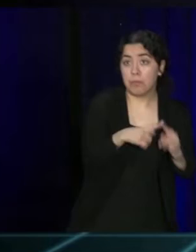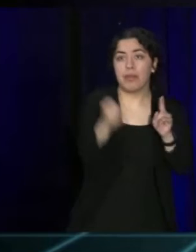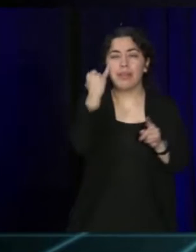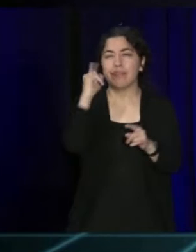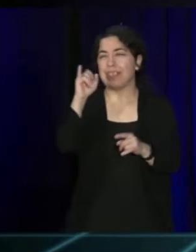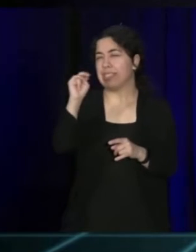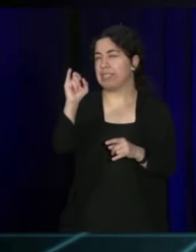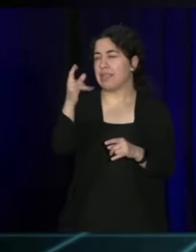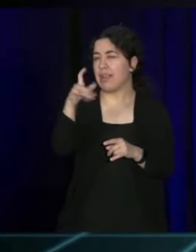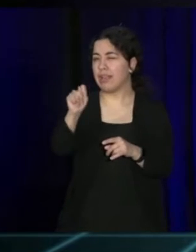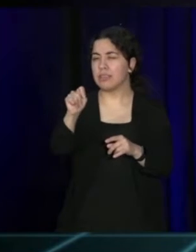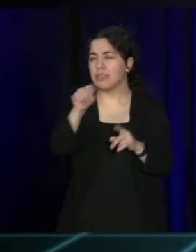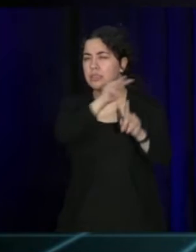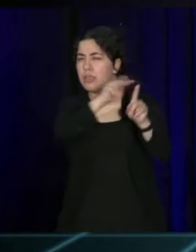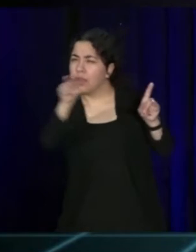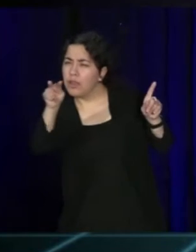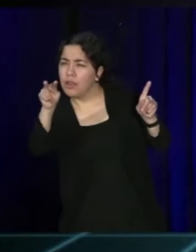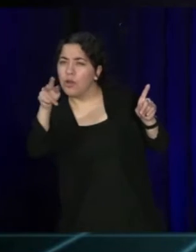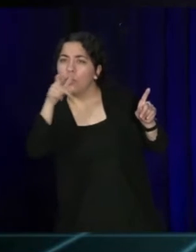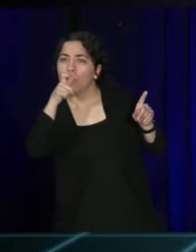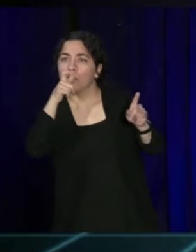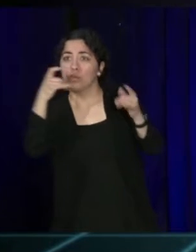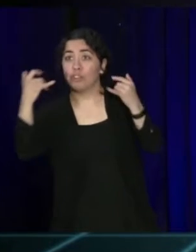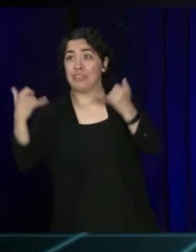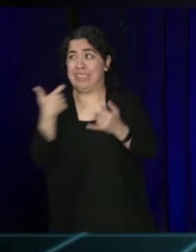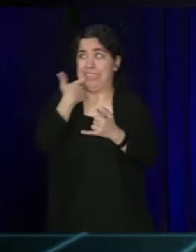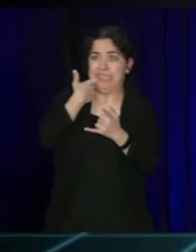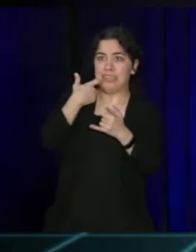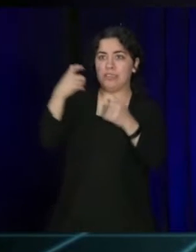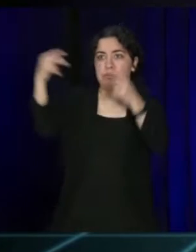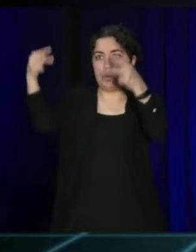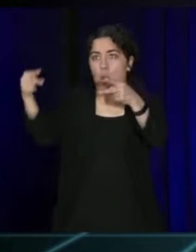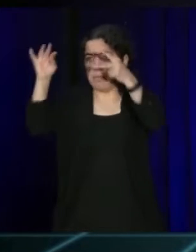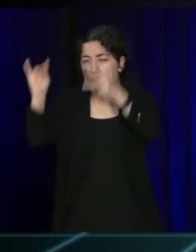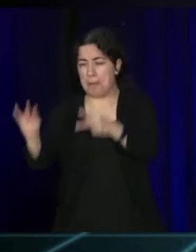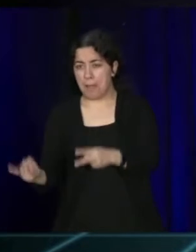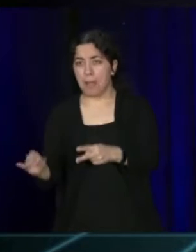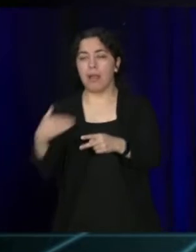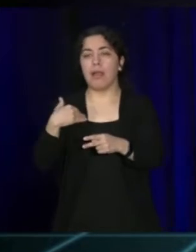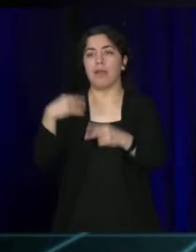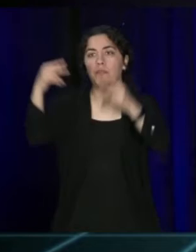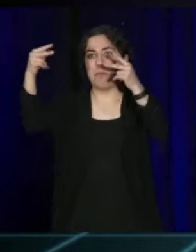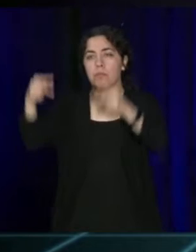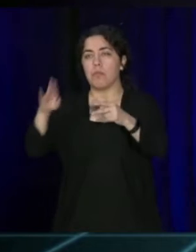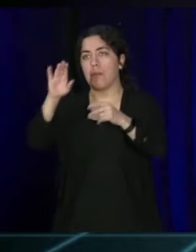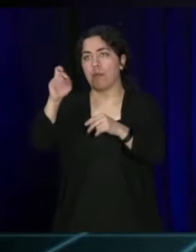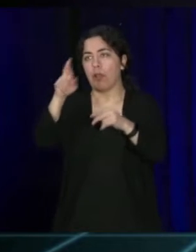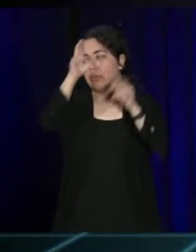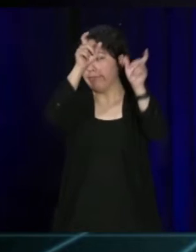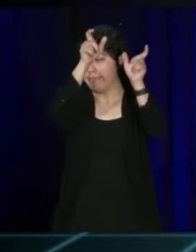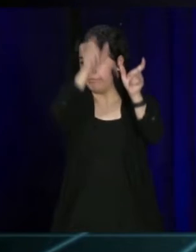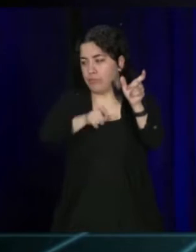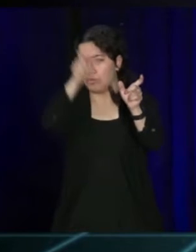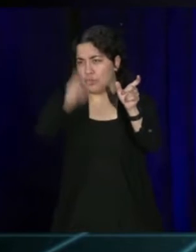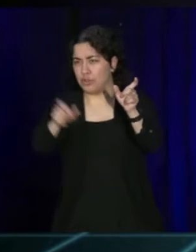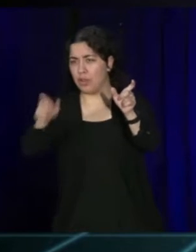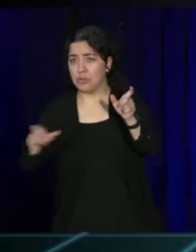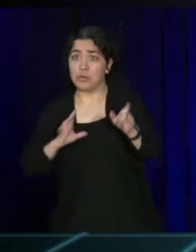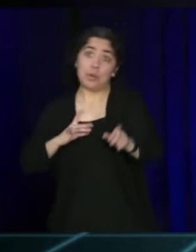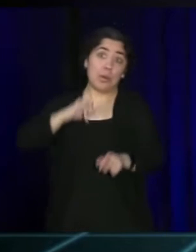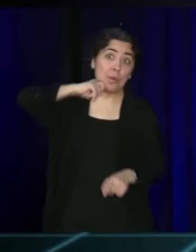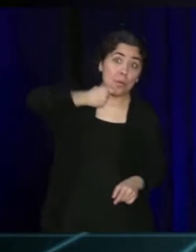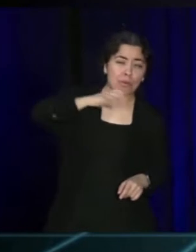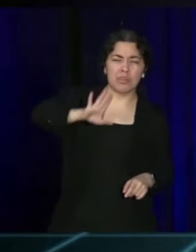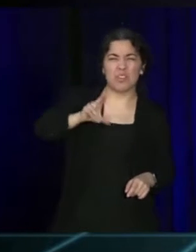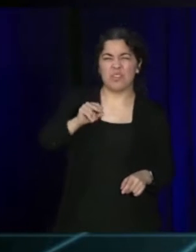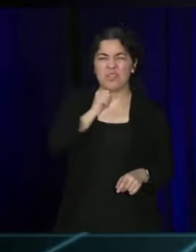actually see who's writing code recently. And you get this bar chart. I was going to say cool. It's actually not that cool because it's not that descriptive. You have to be a maintainer